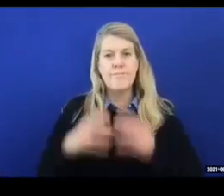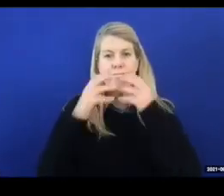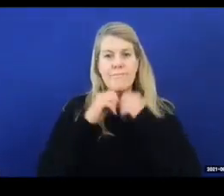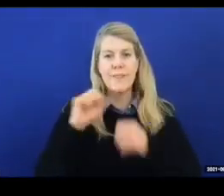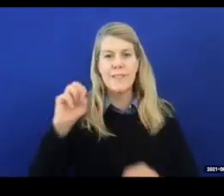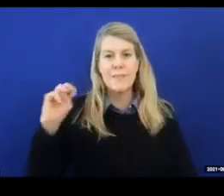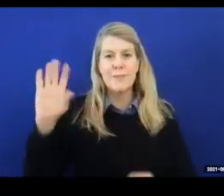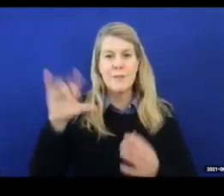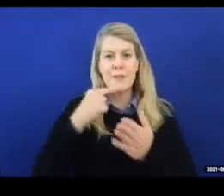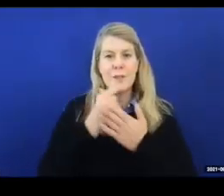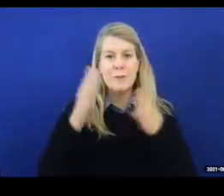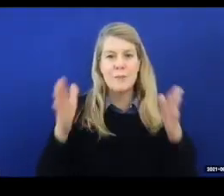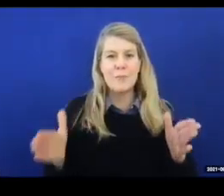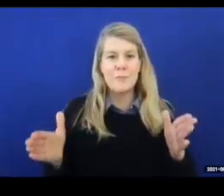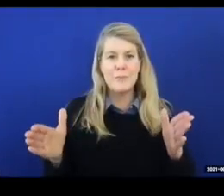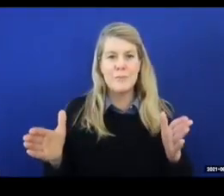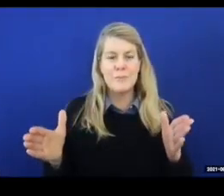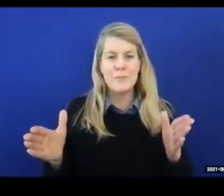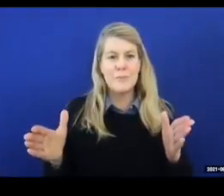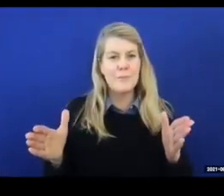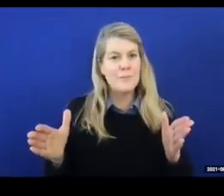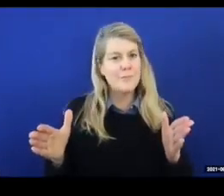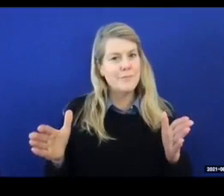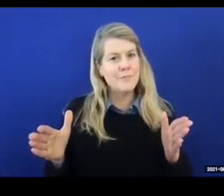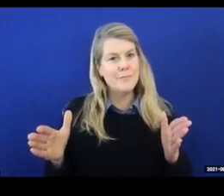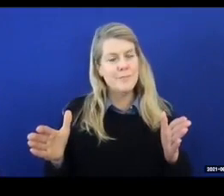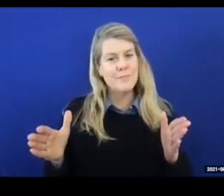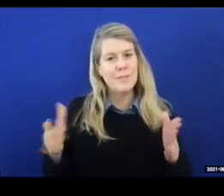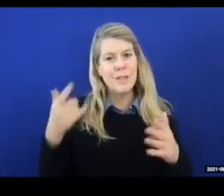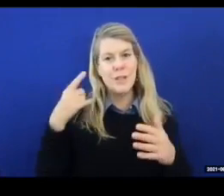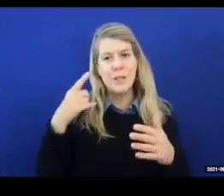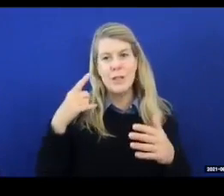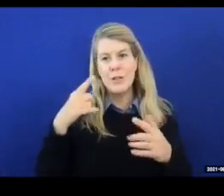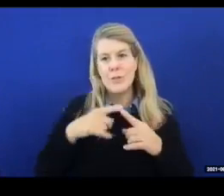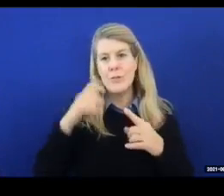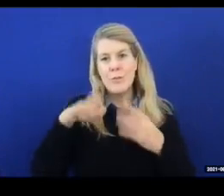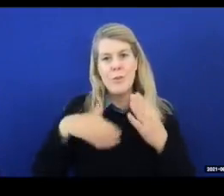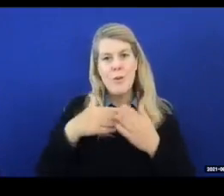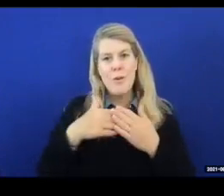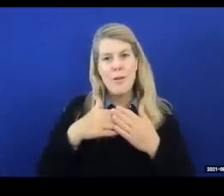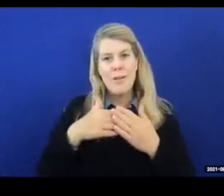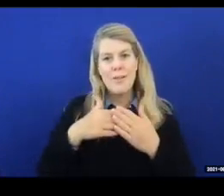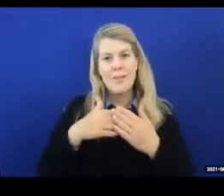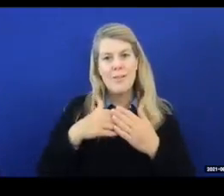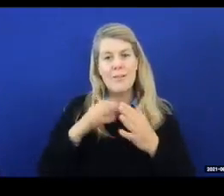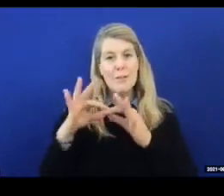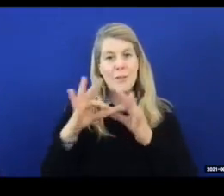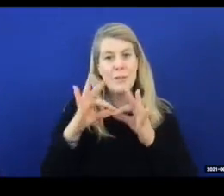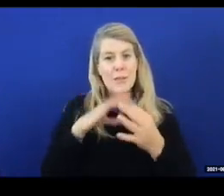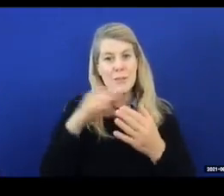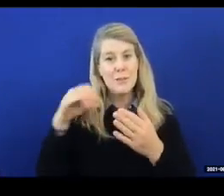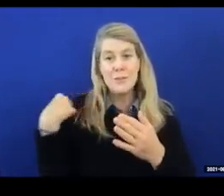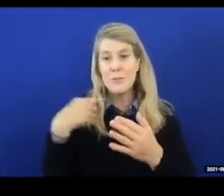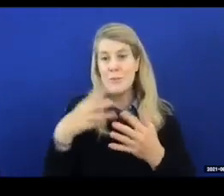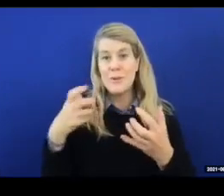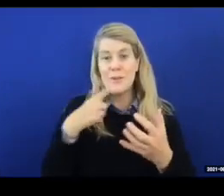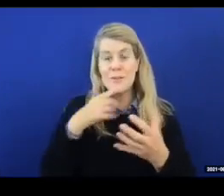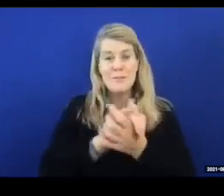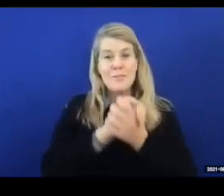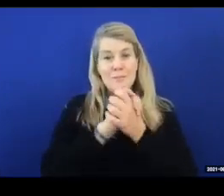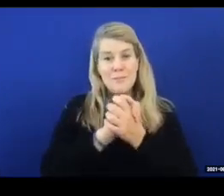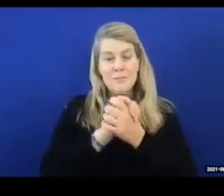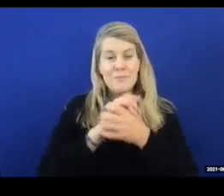Dear Santa Monica College graduates, on behalf of the Associated Students, I want to say congratulations